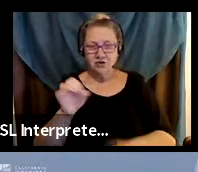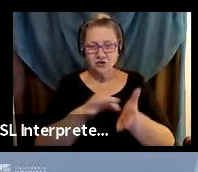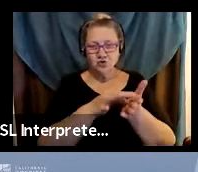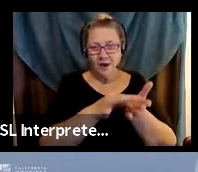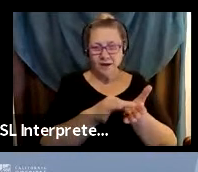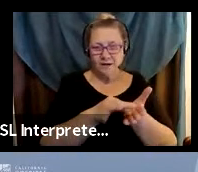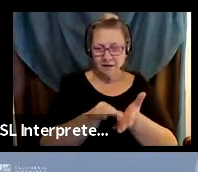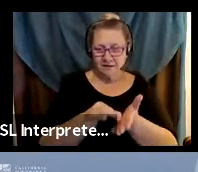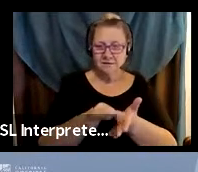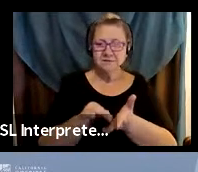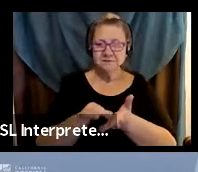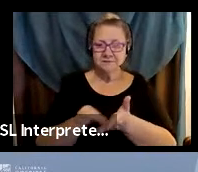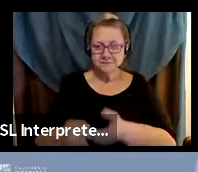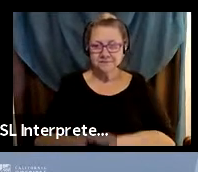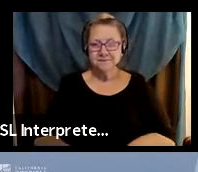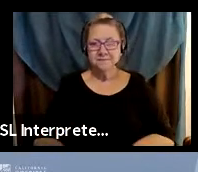my